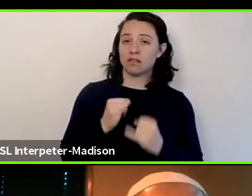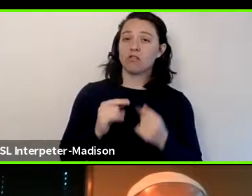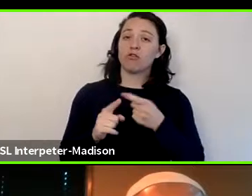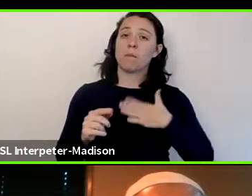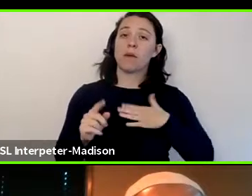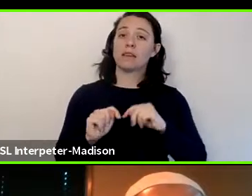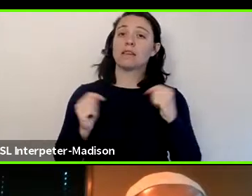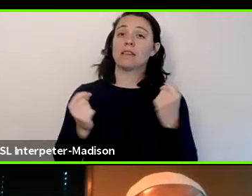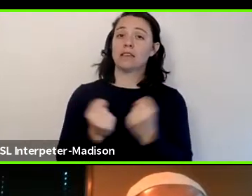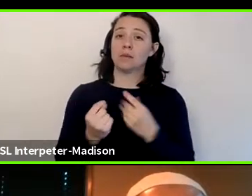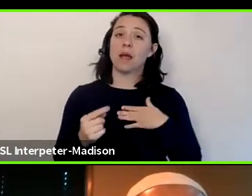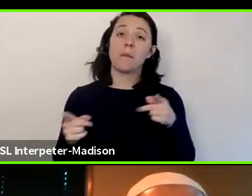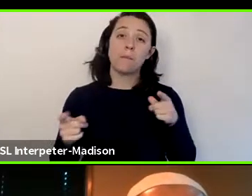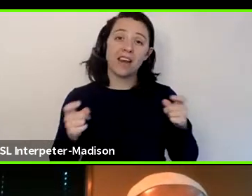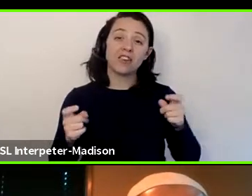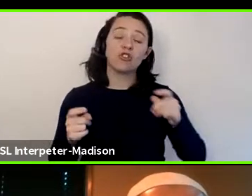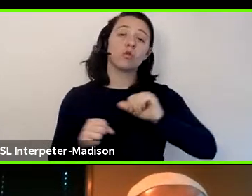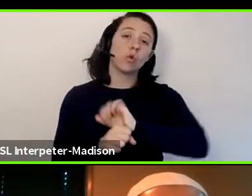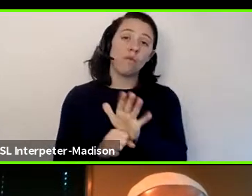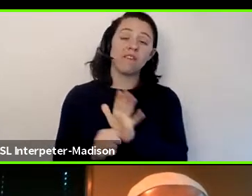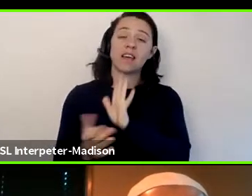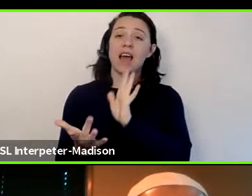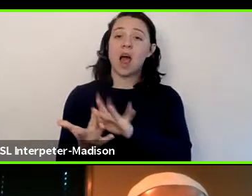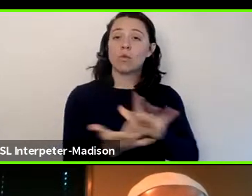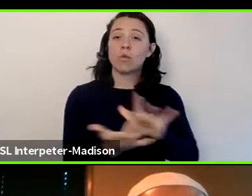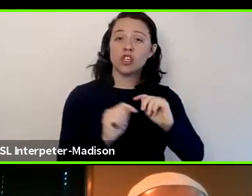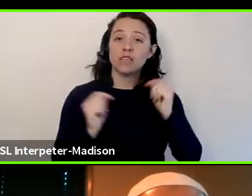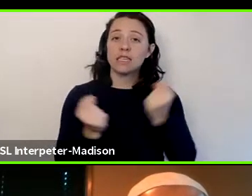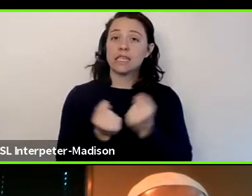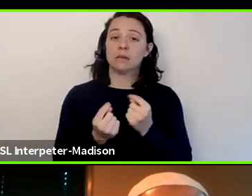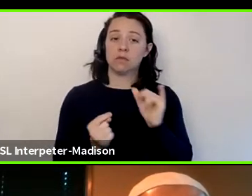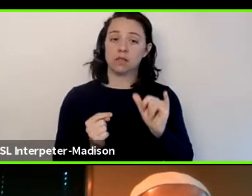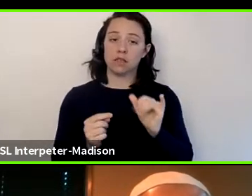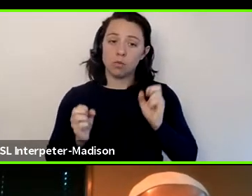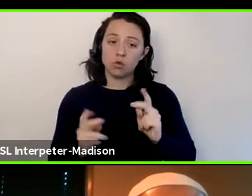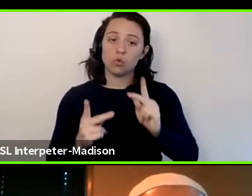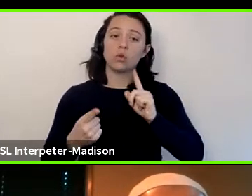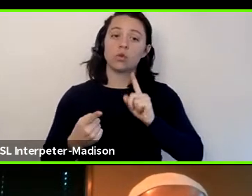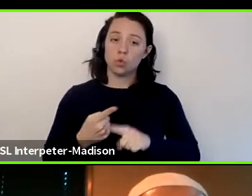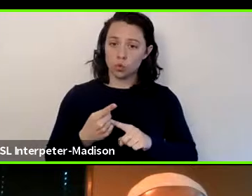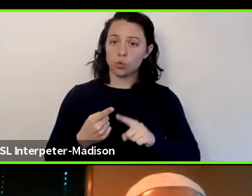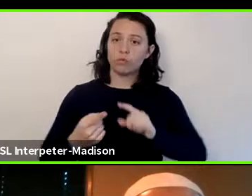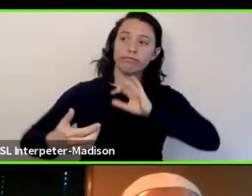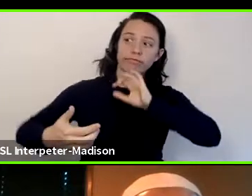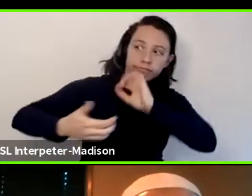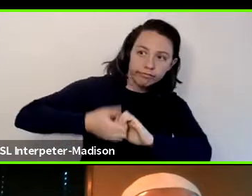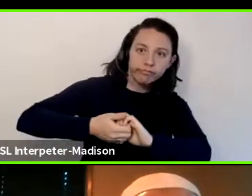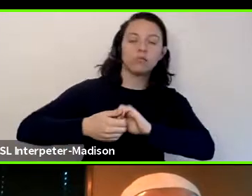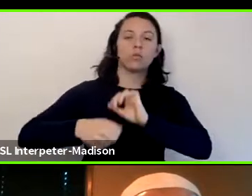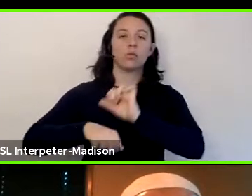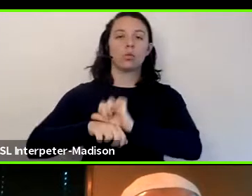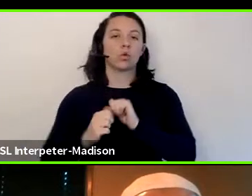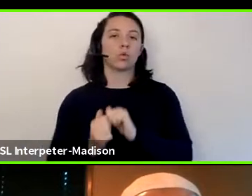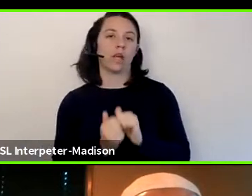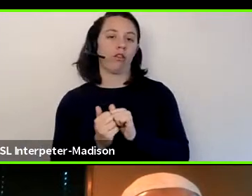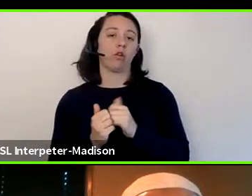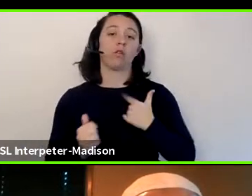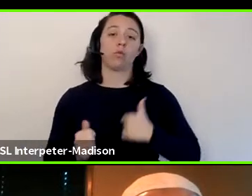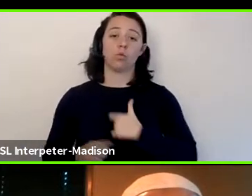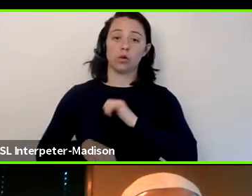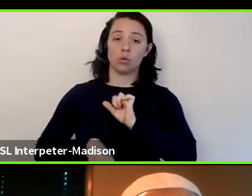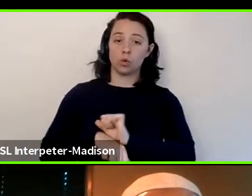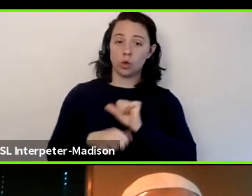is the COVID outreach team. I think we really also see this as an opportunity to build bridges. We're working very closely